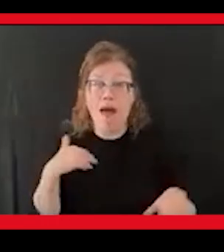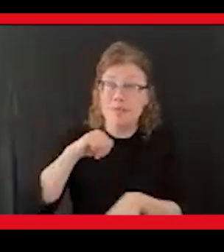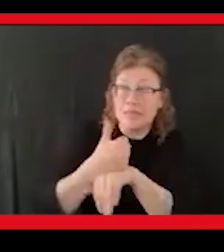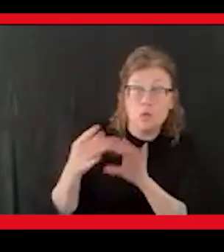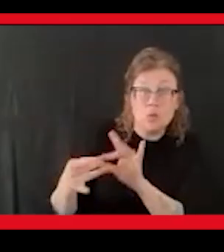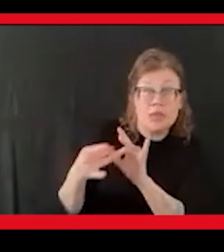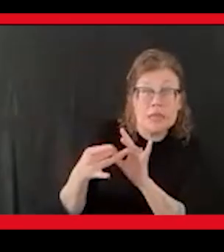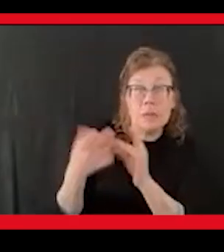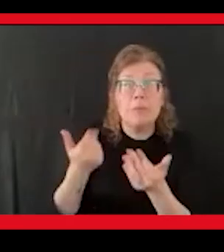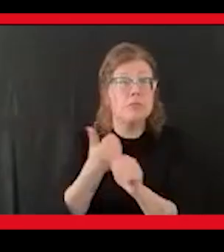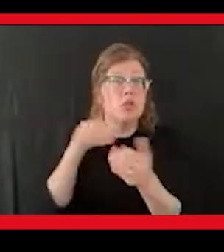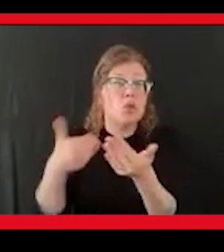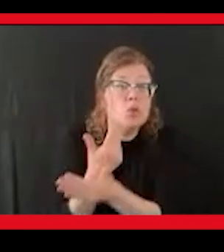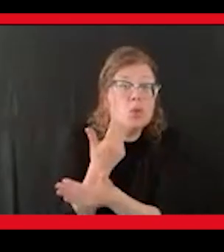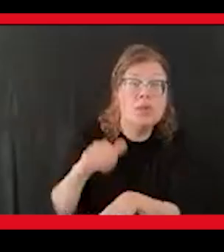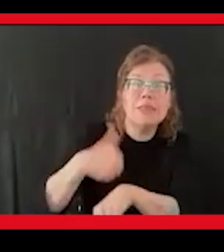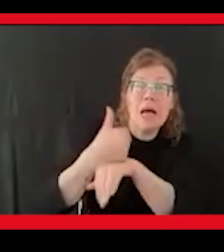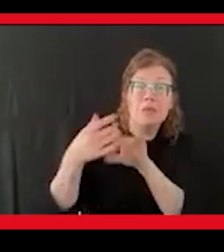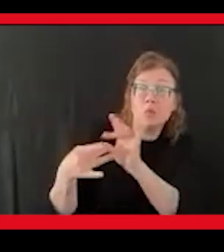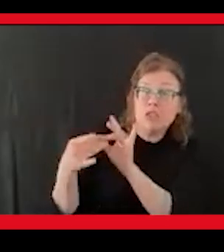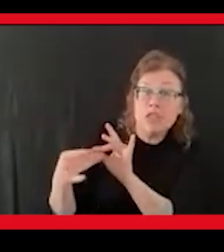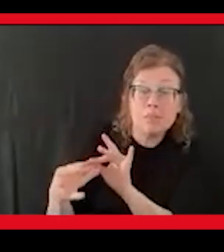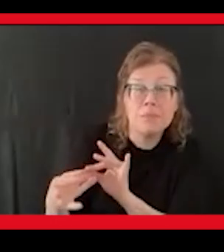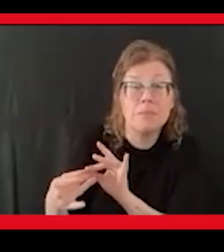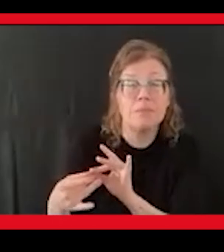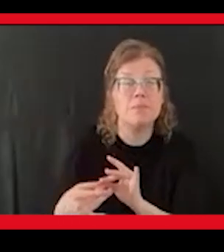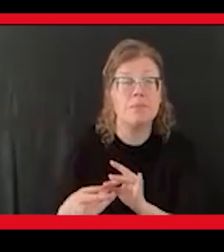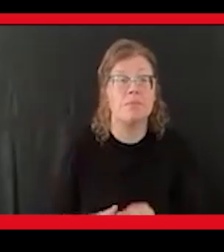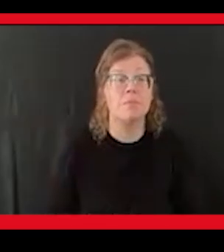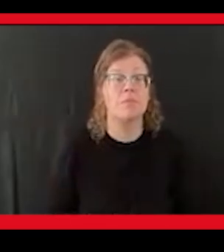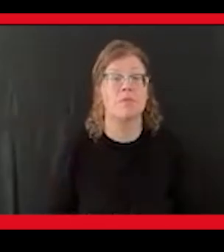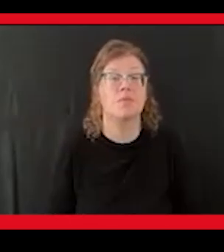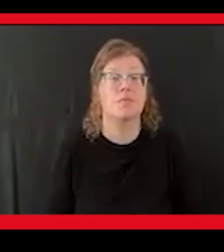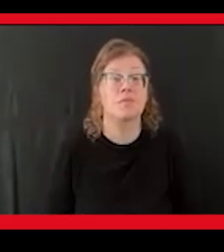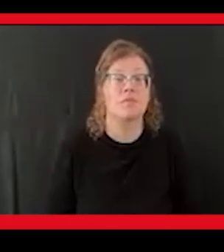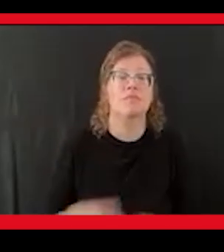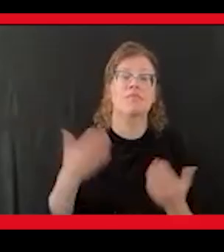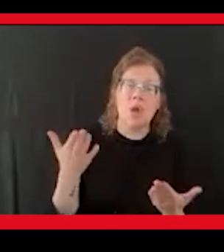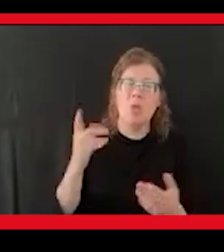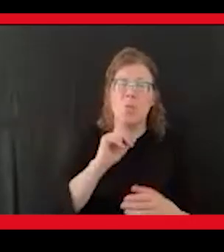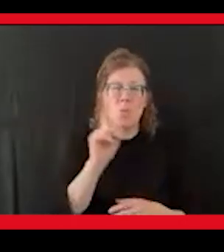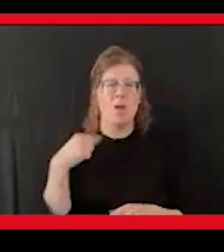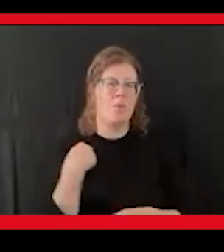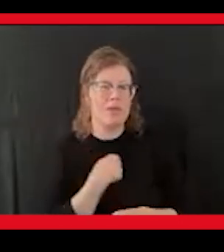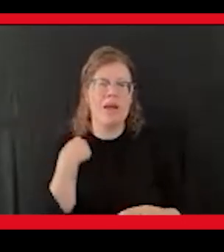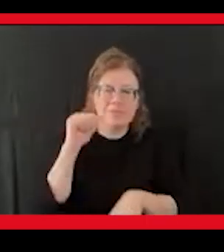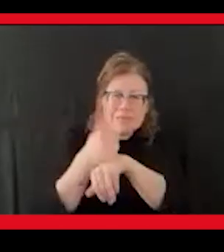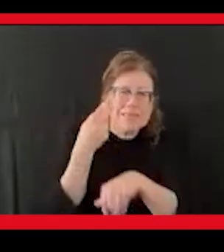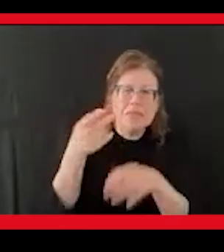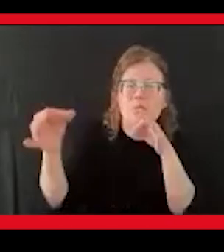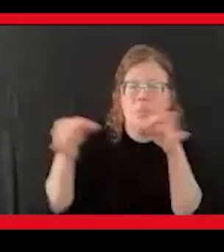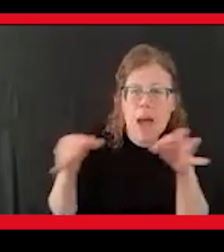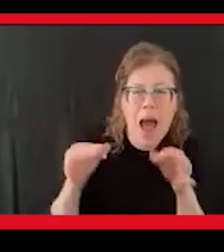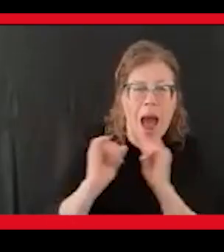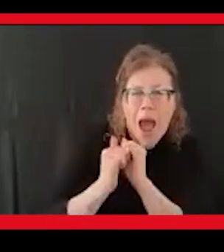This is where you can describe how community will be engaged or considered throughout the project. The depth